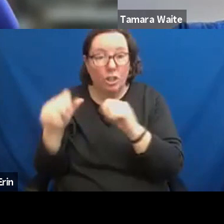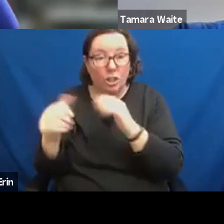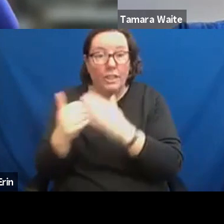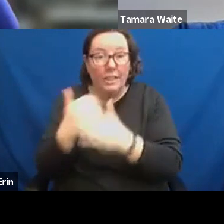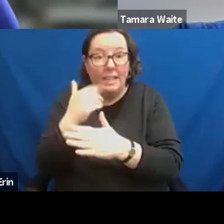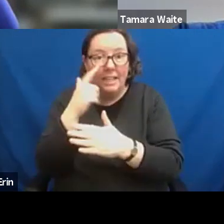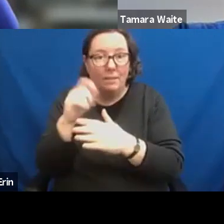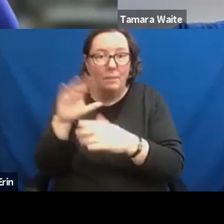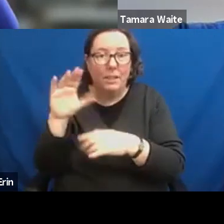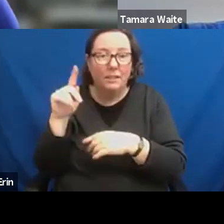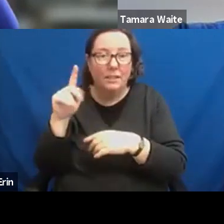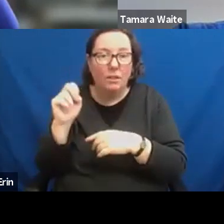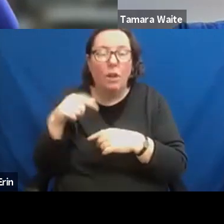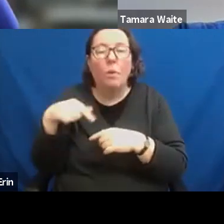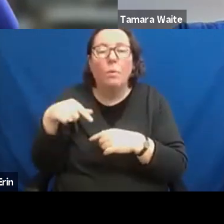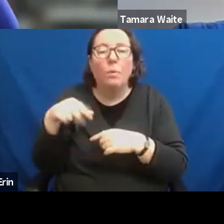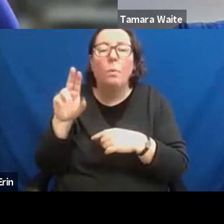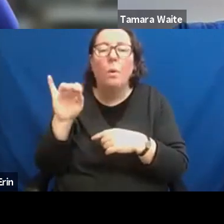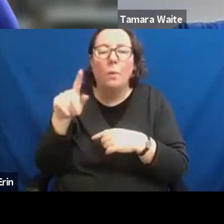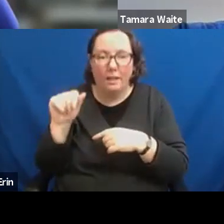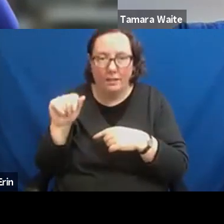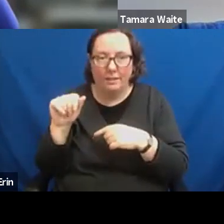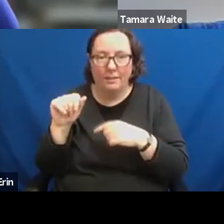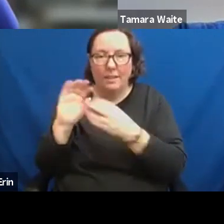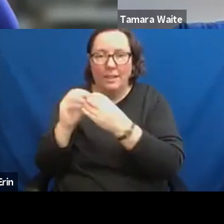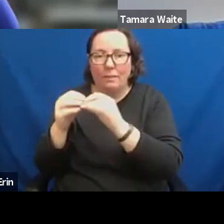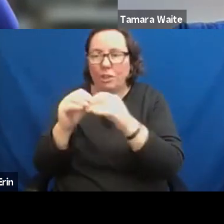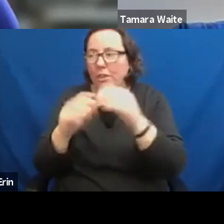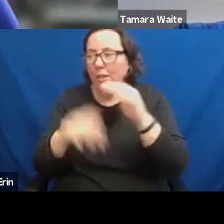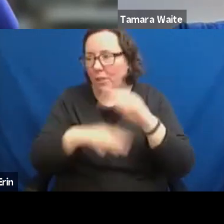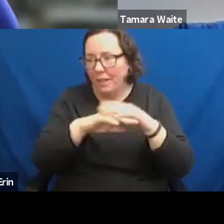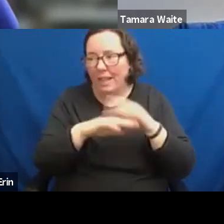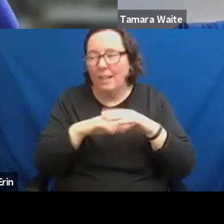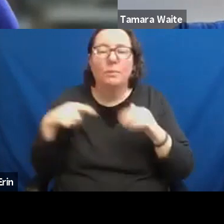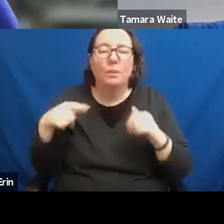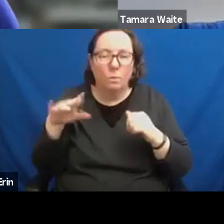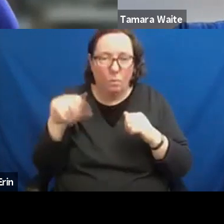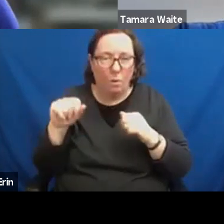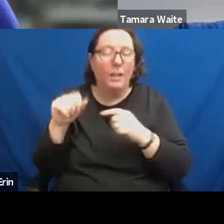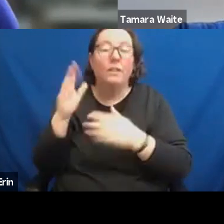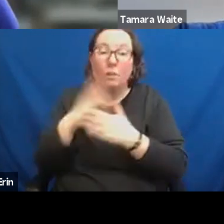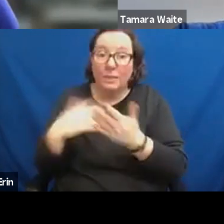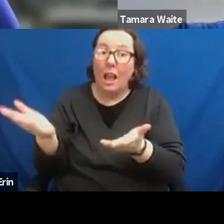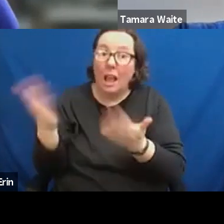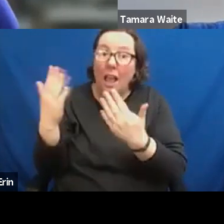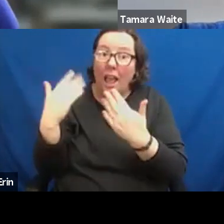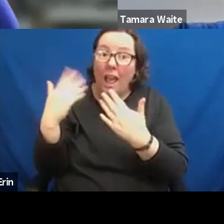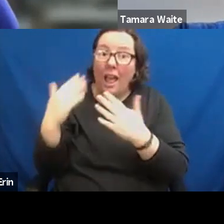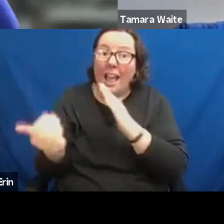the quota, and just they cannot catch up. They frustrated,